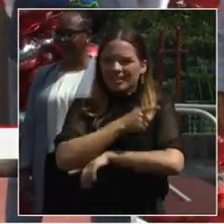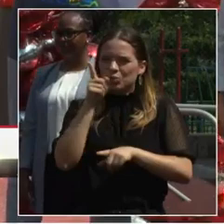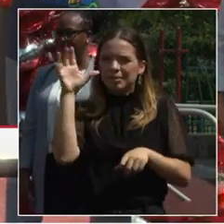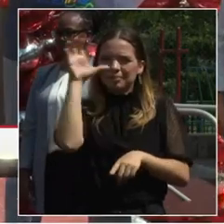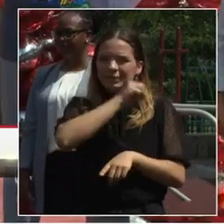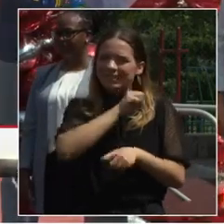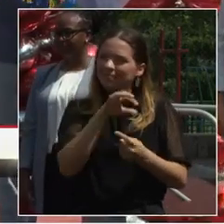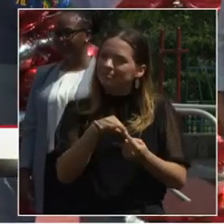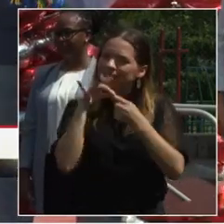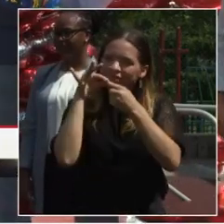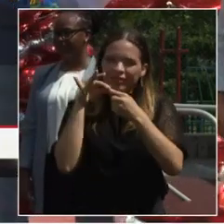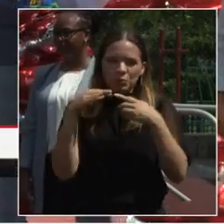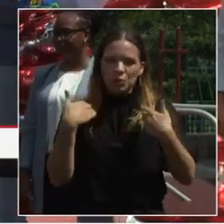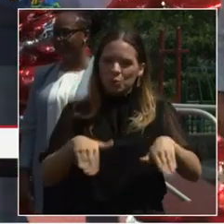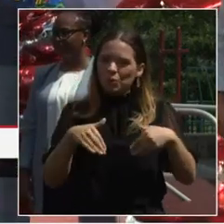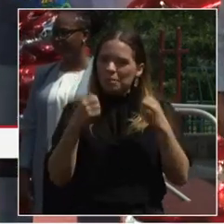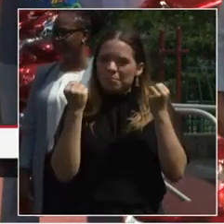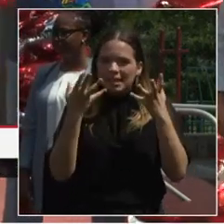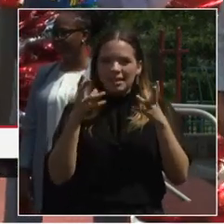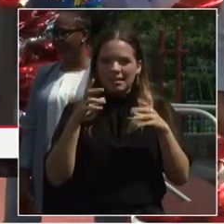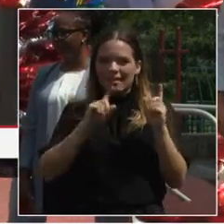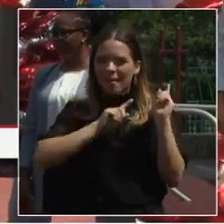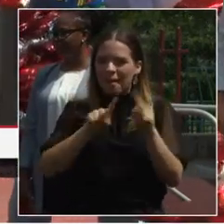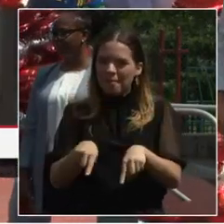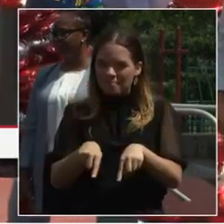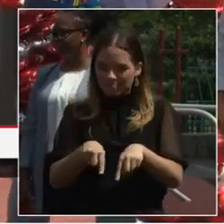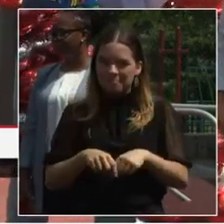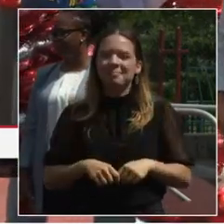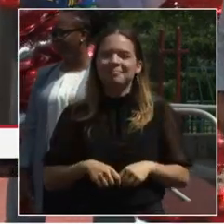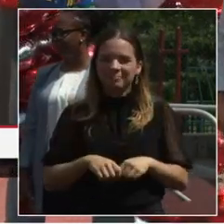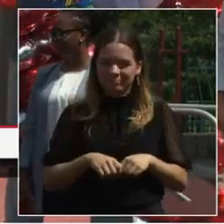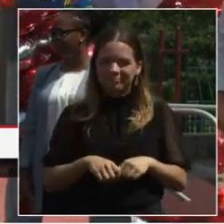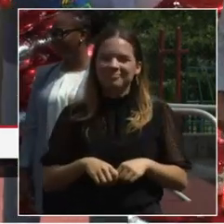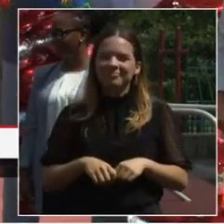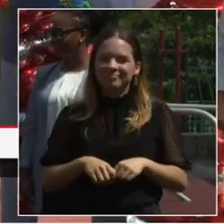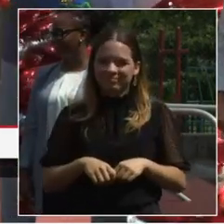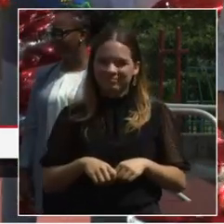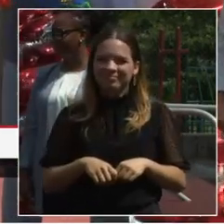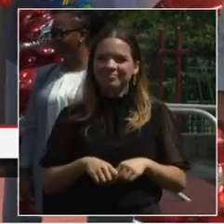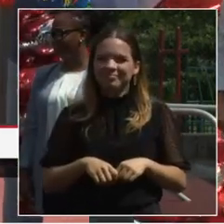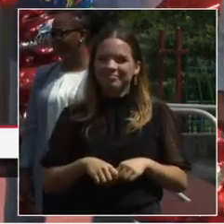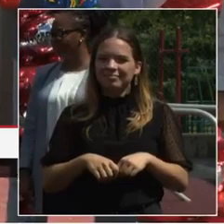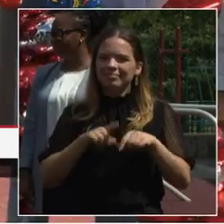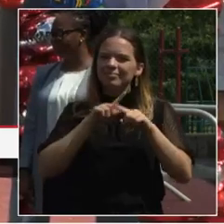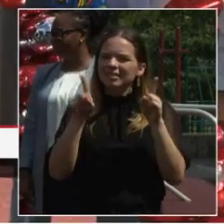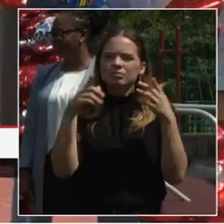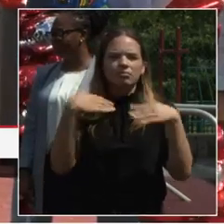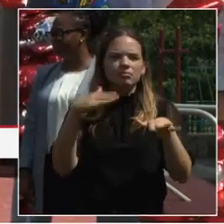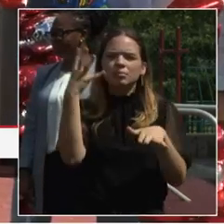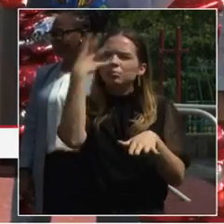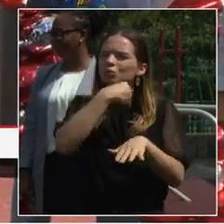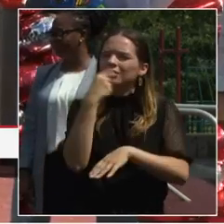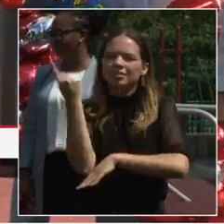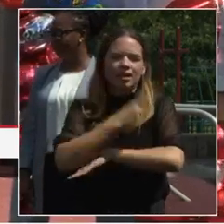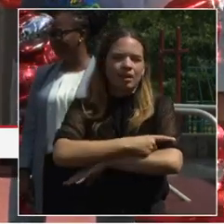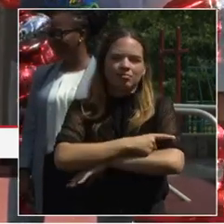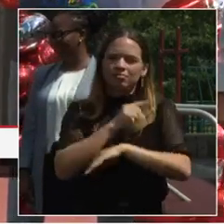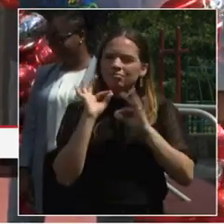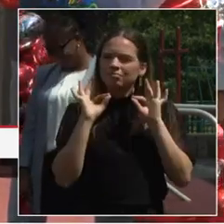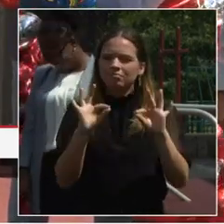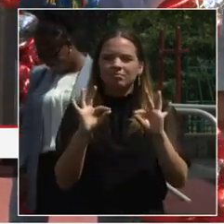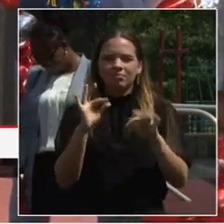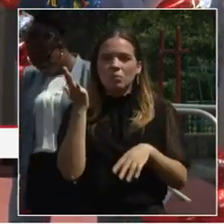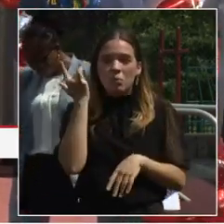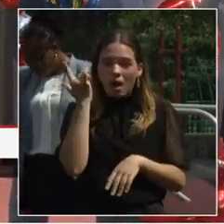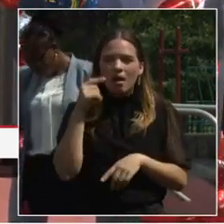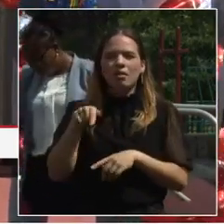Day over at Langdon Field in quite some time since the pandemic. But it was a beautiful day, and it all was because of DPR and all the hard work